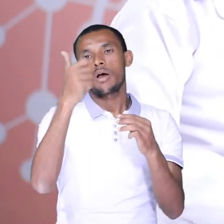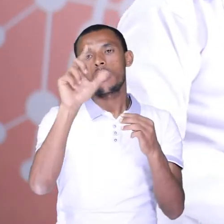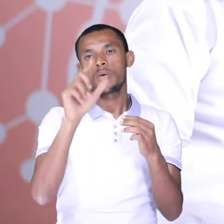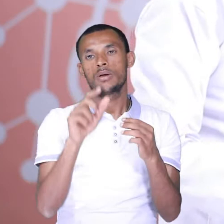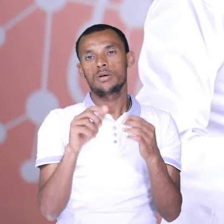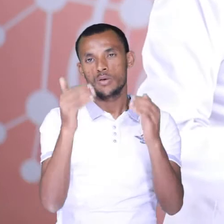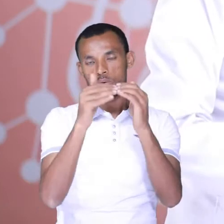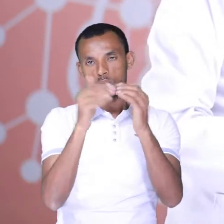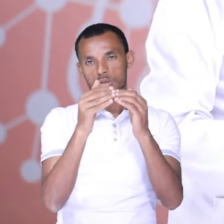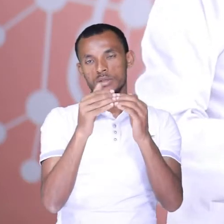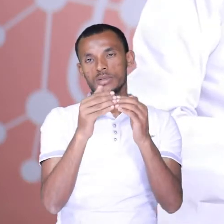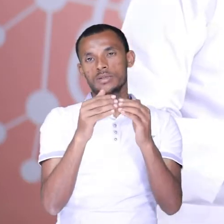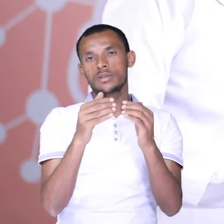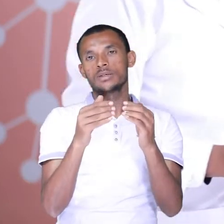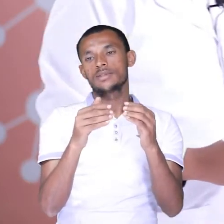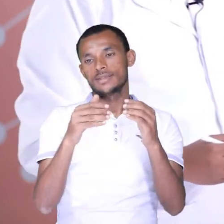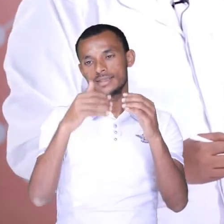atoms is equal to the atomic mass in gram.